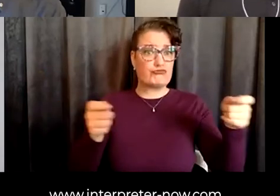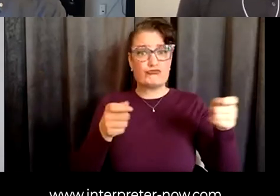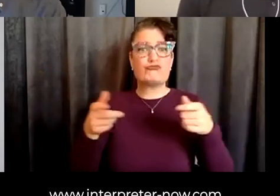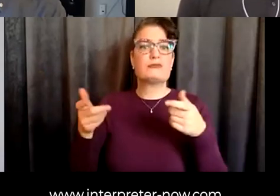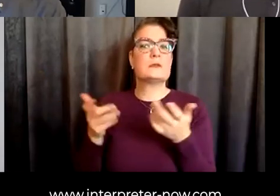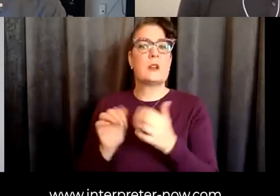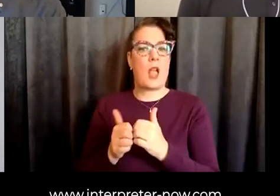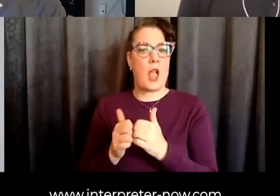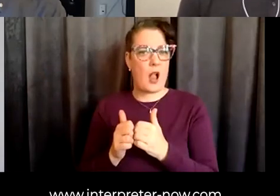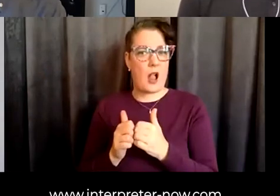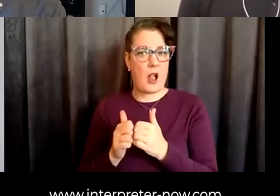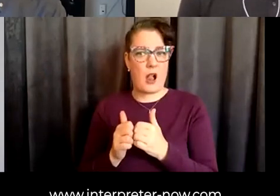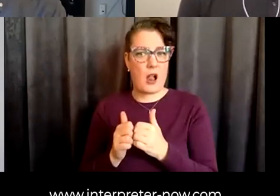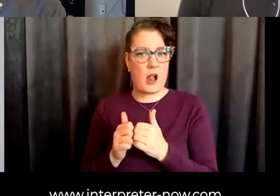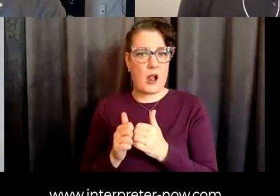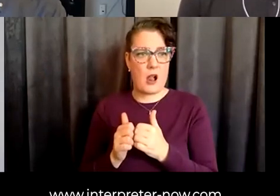really